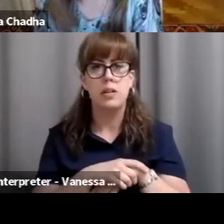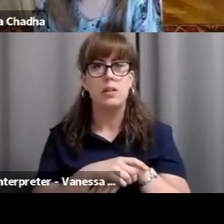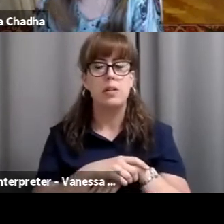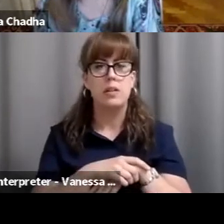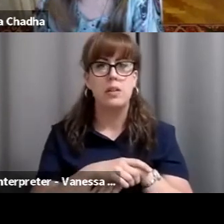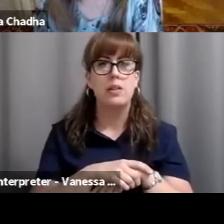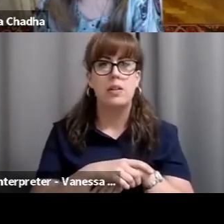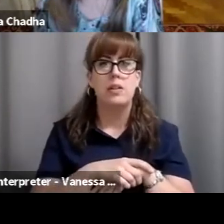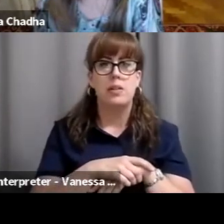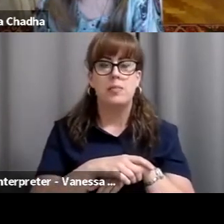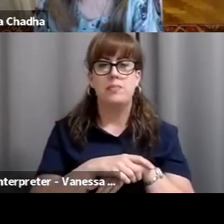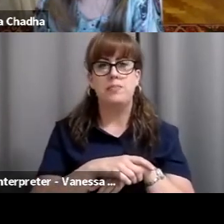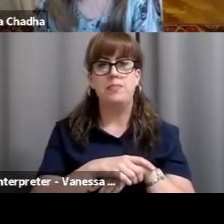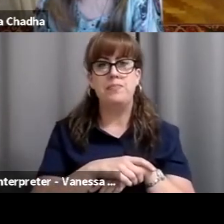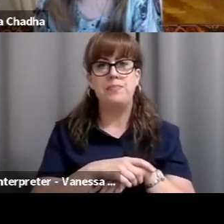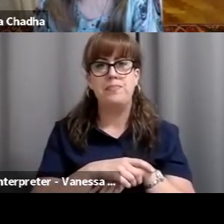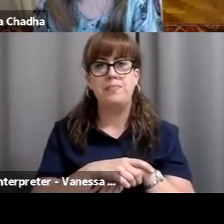resonates with,